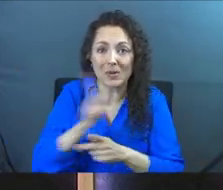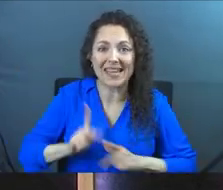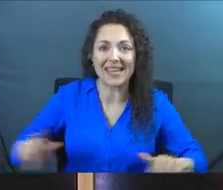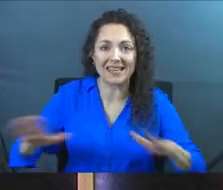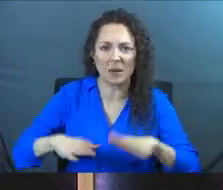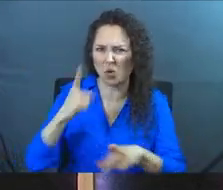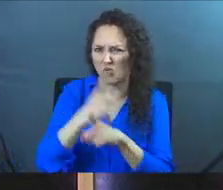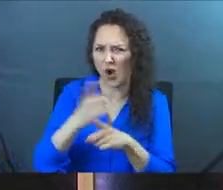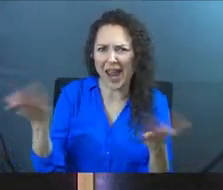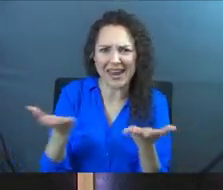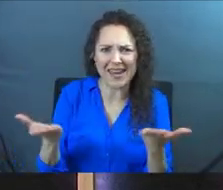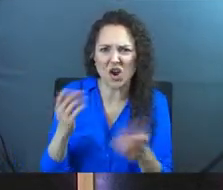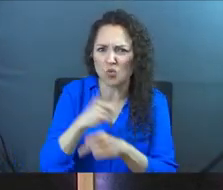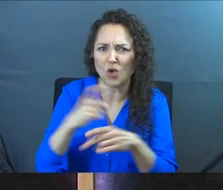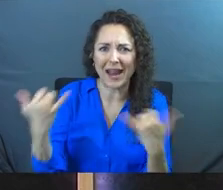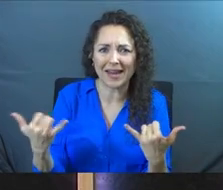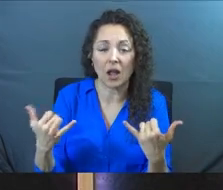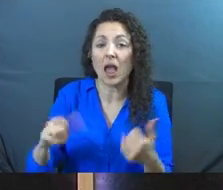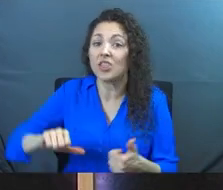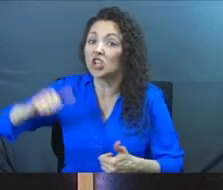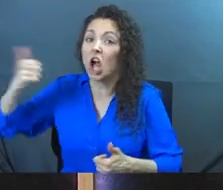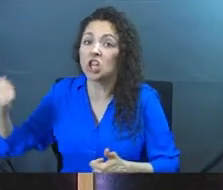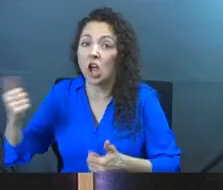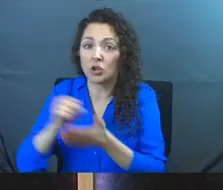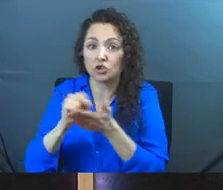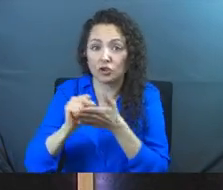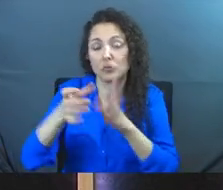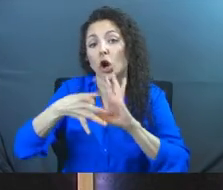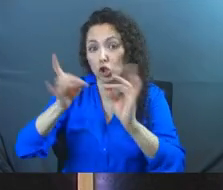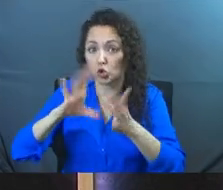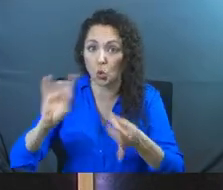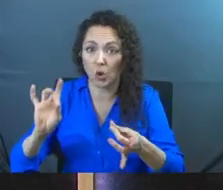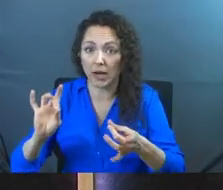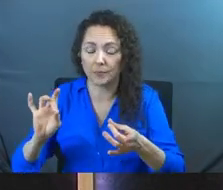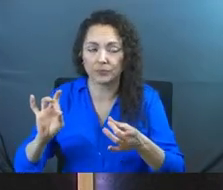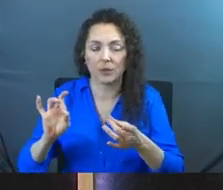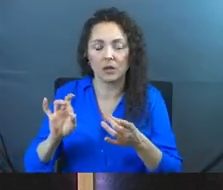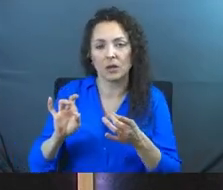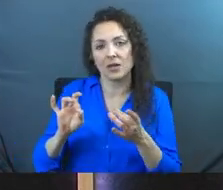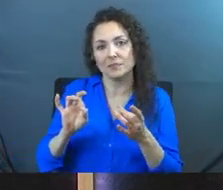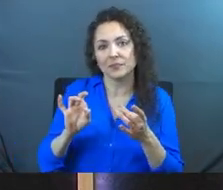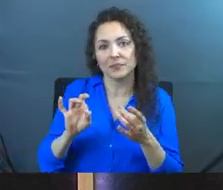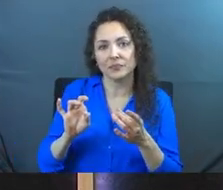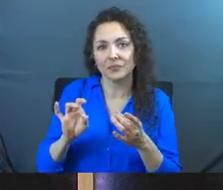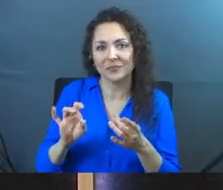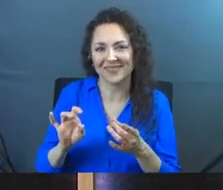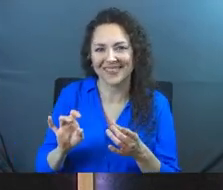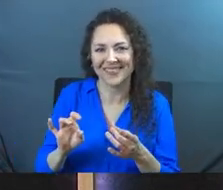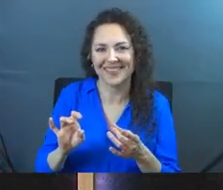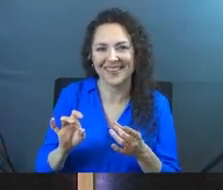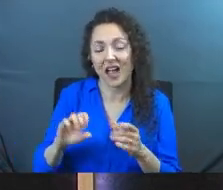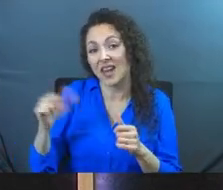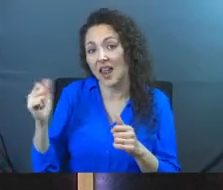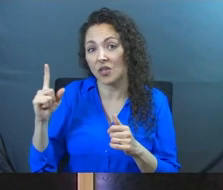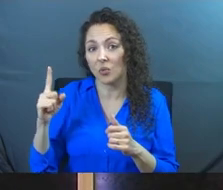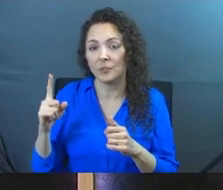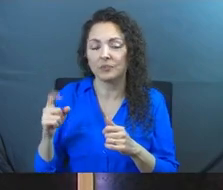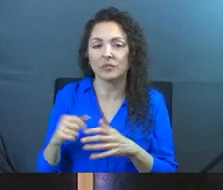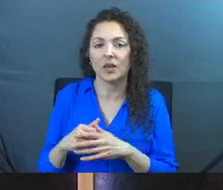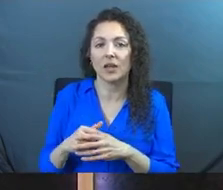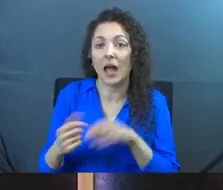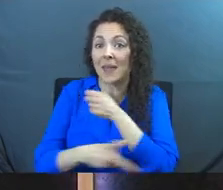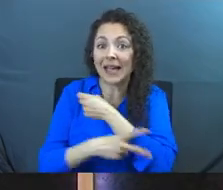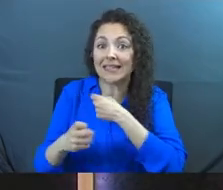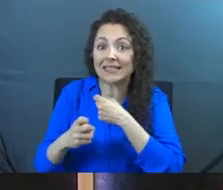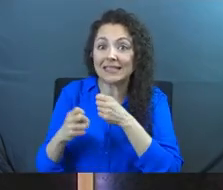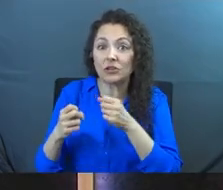now. But there's another spot in Luke 19, another parable that I'm not going to read because I don't want to steal from somebody if they're going to preach on this parable later. So trust me, you can